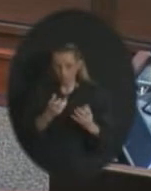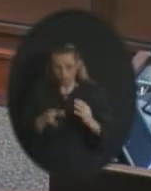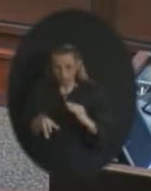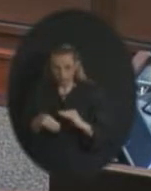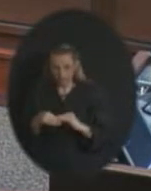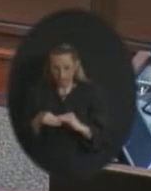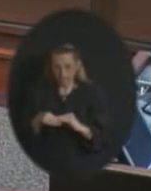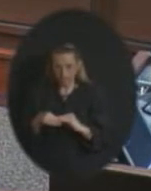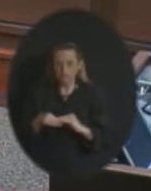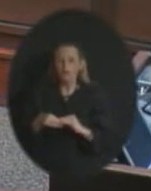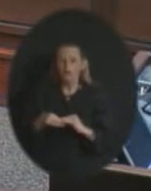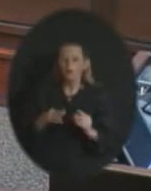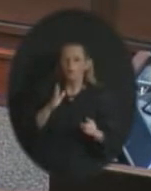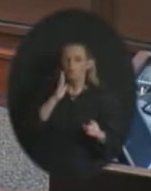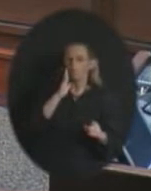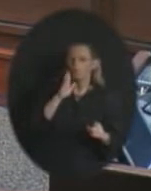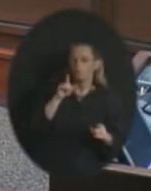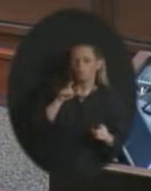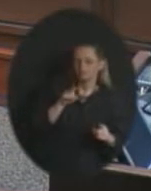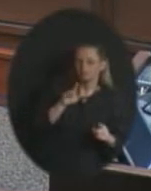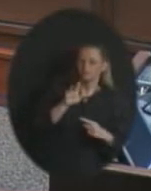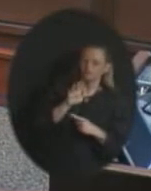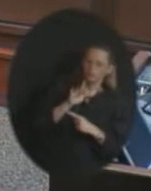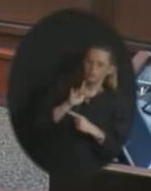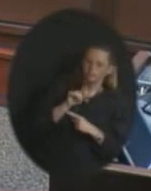need about 30 minutes, 25 to 30 minutes.